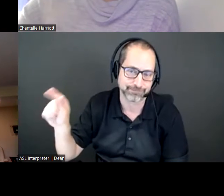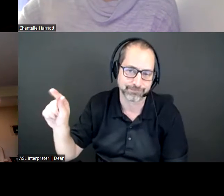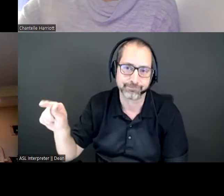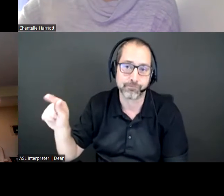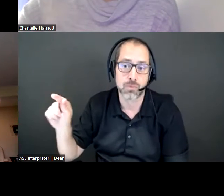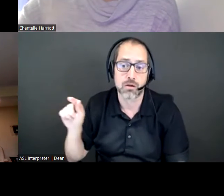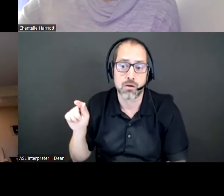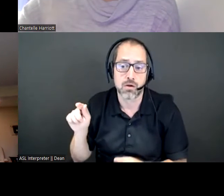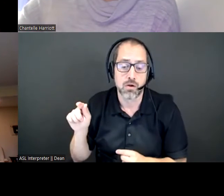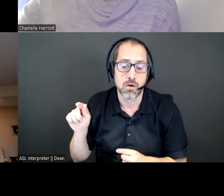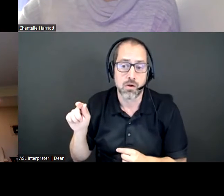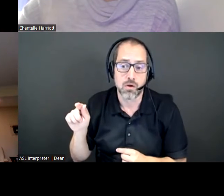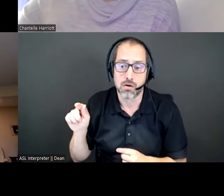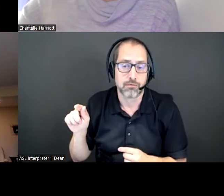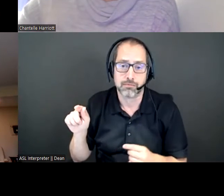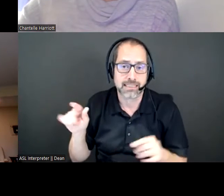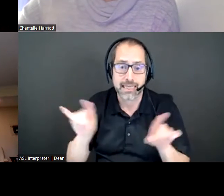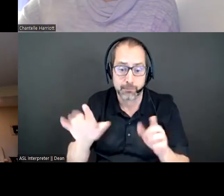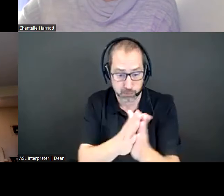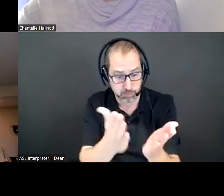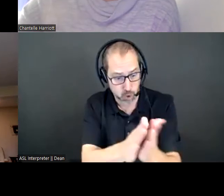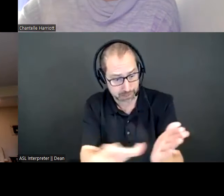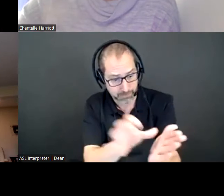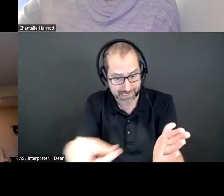as a page.